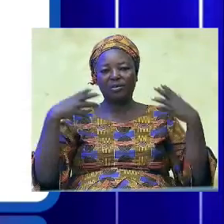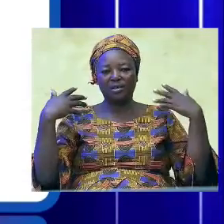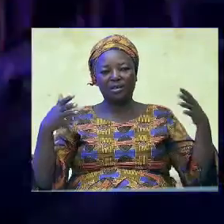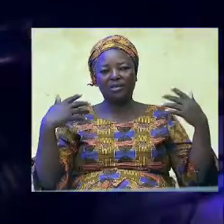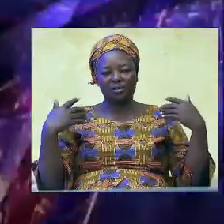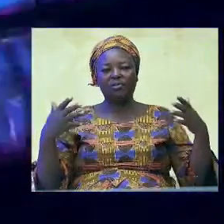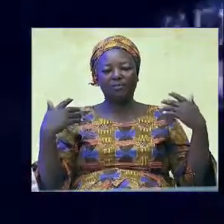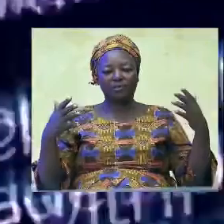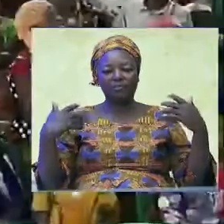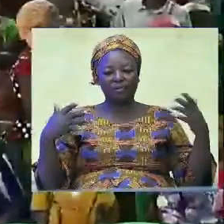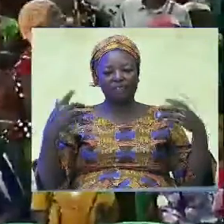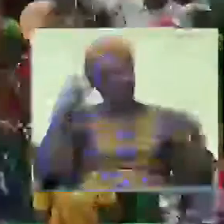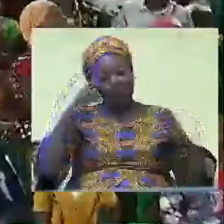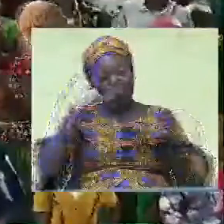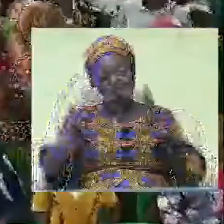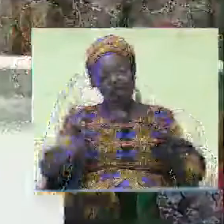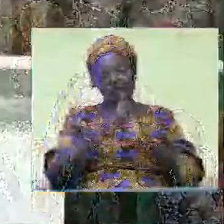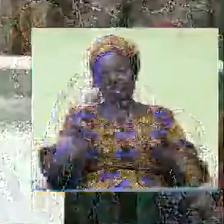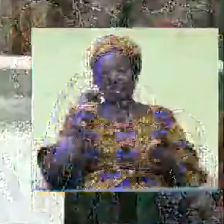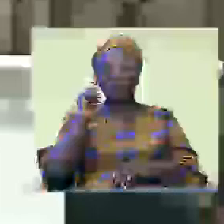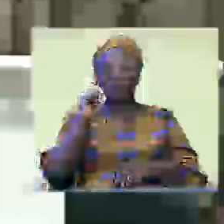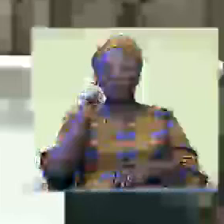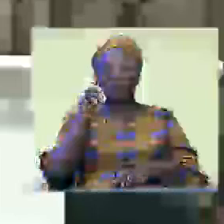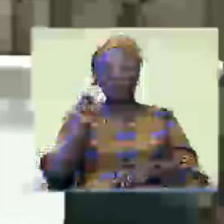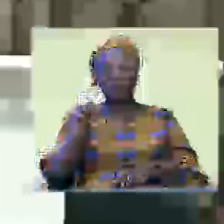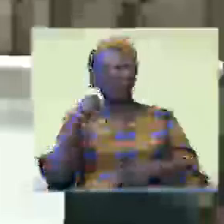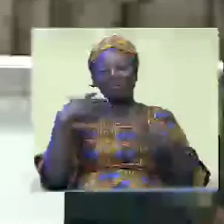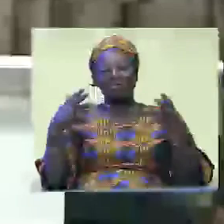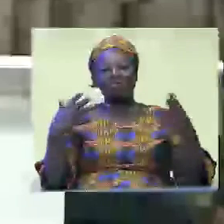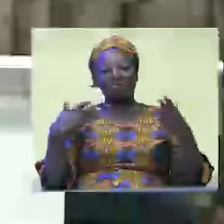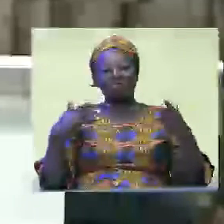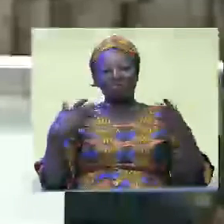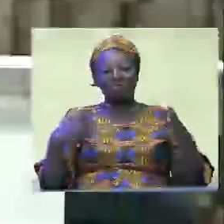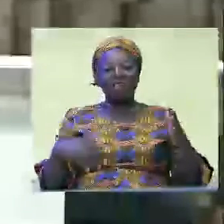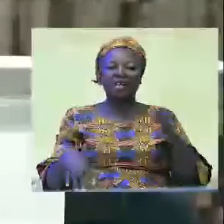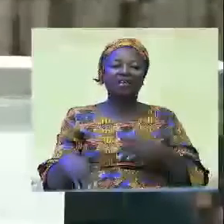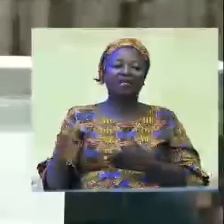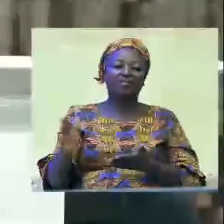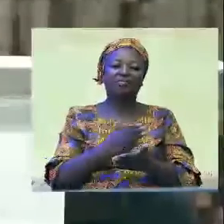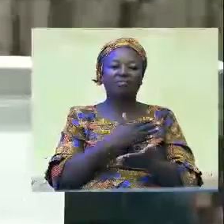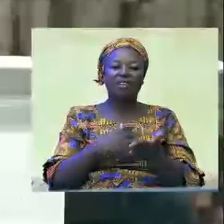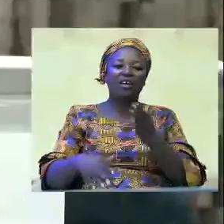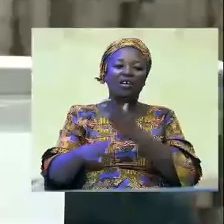overseer. Put your hands together for such testimonies.